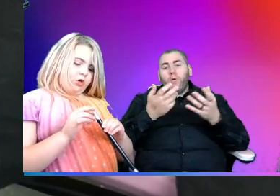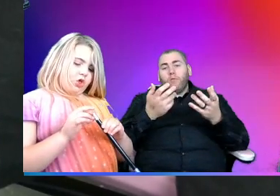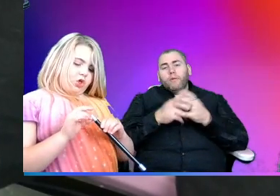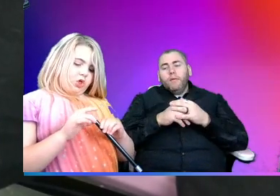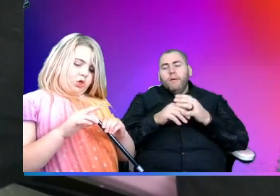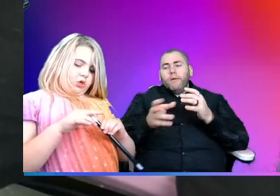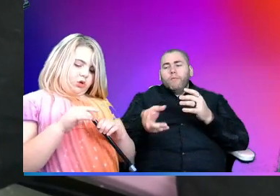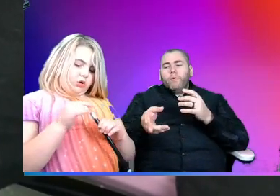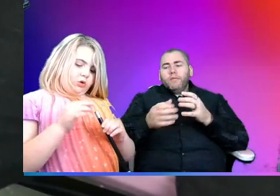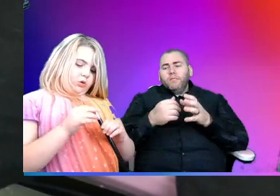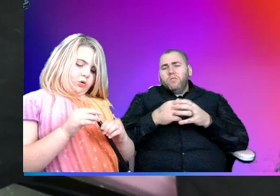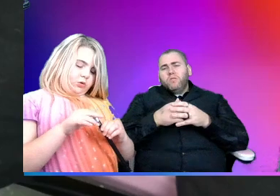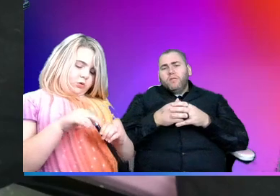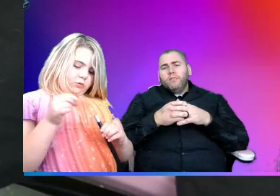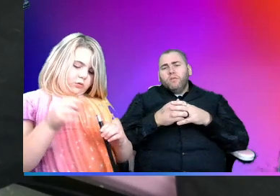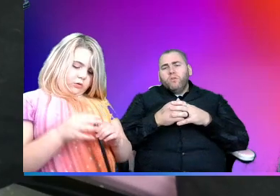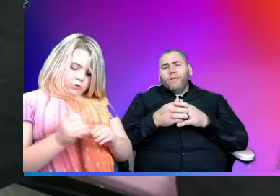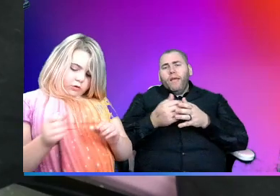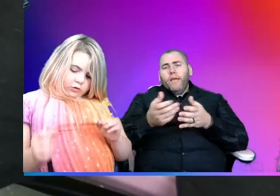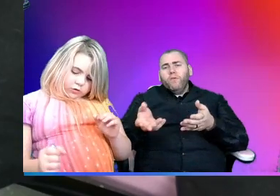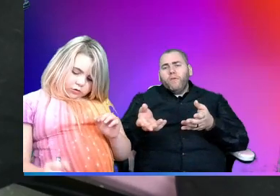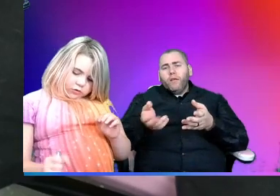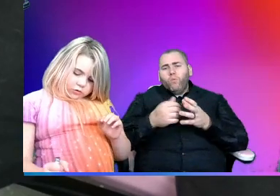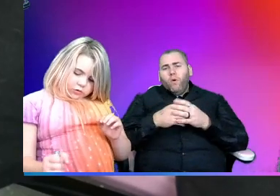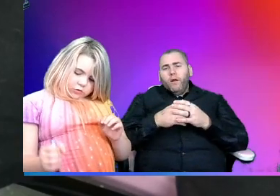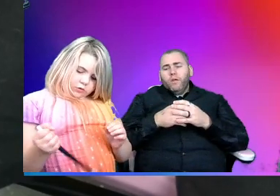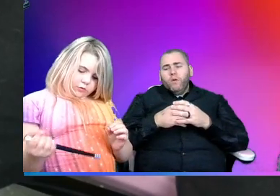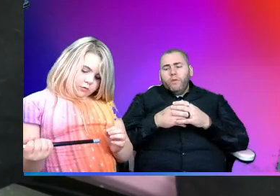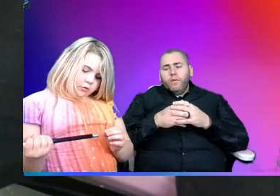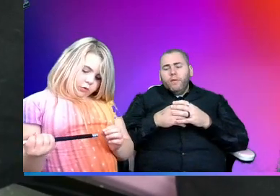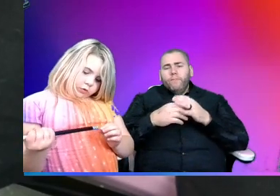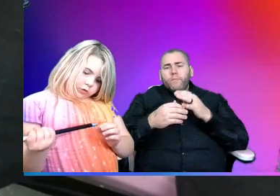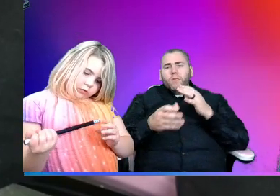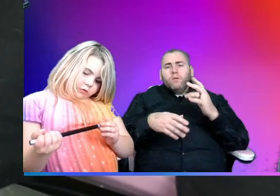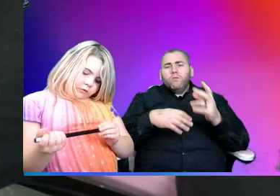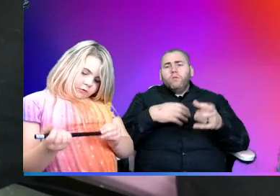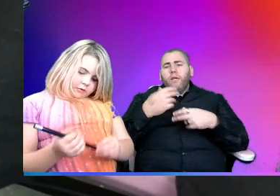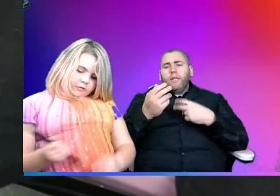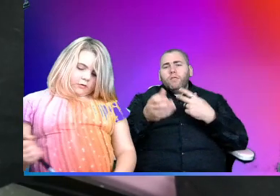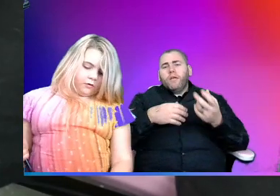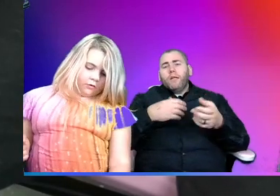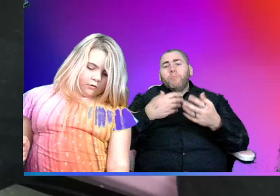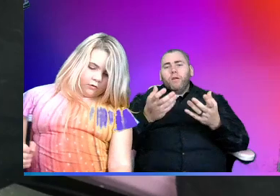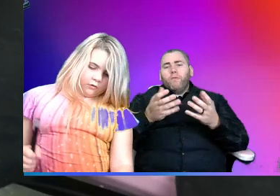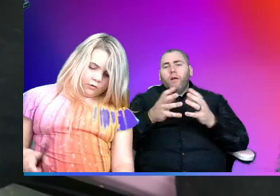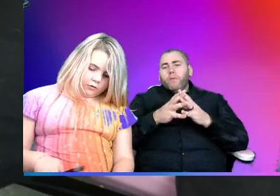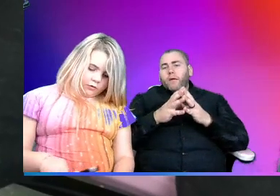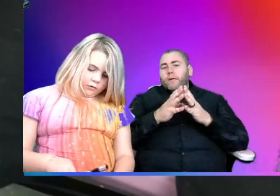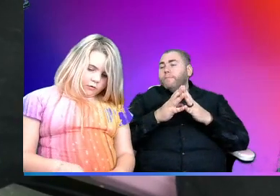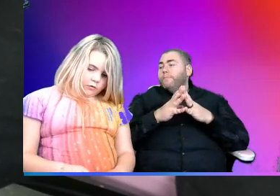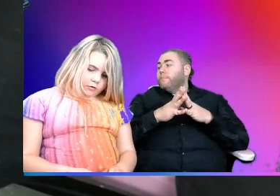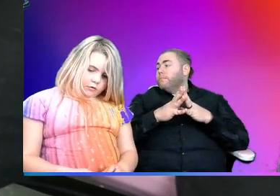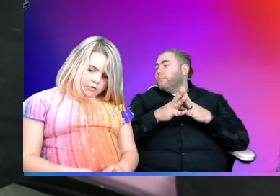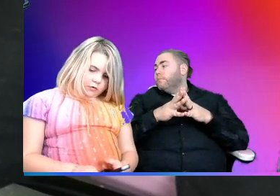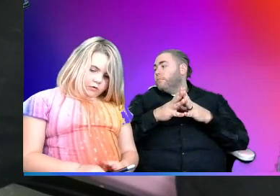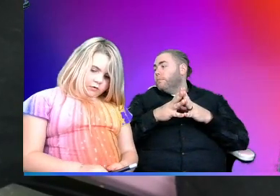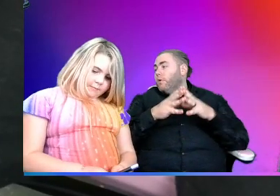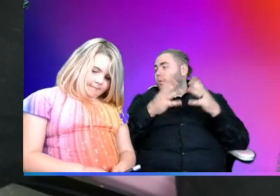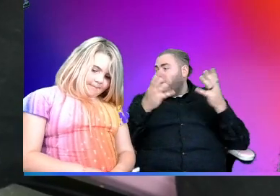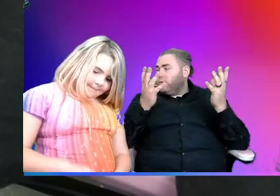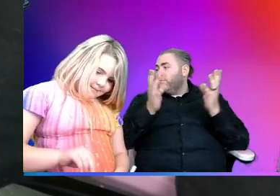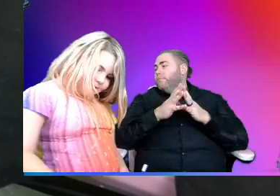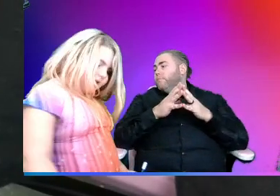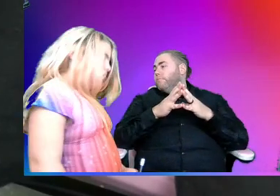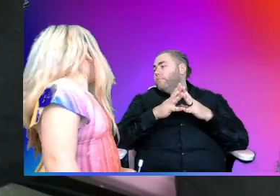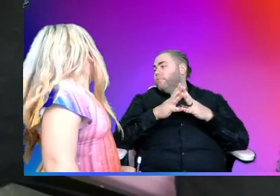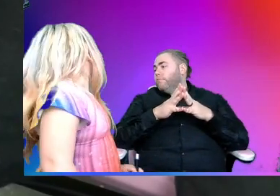out probably. But this is just a nice little thing. And you've got the wand to go with it. So you can just kind of play around with that.